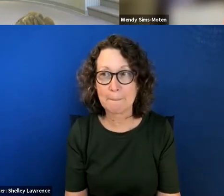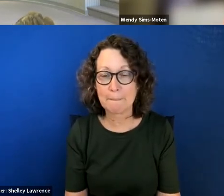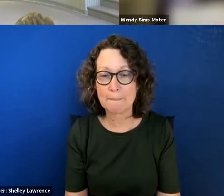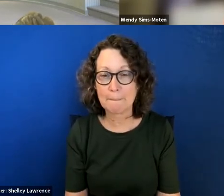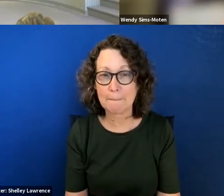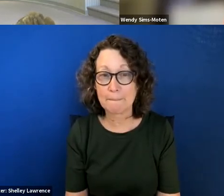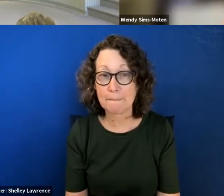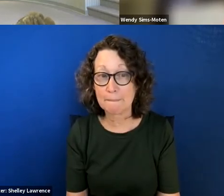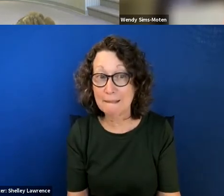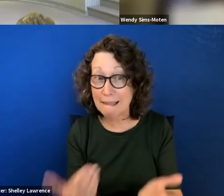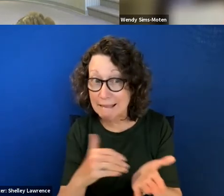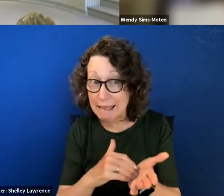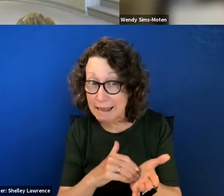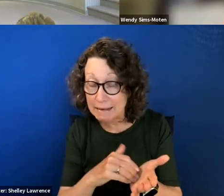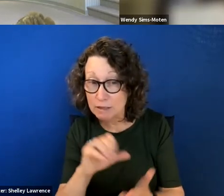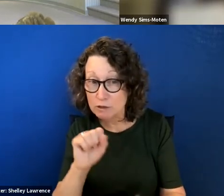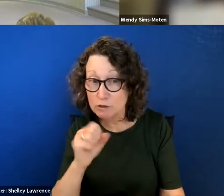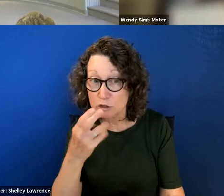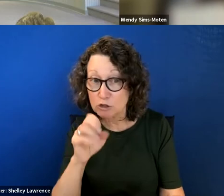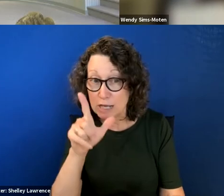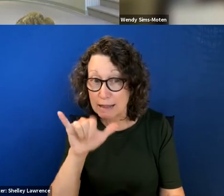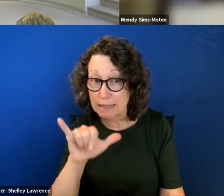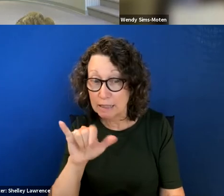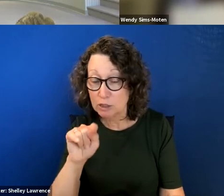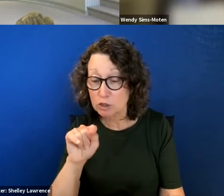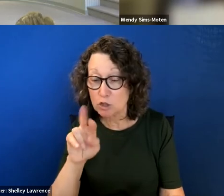Shelley Trust, can you unmute yourself?